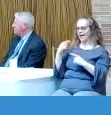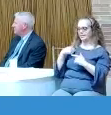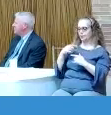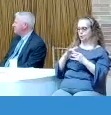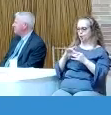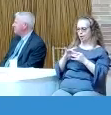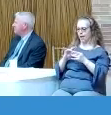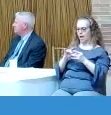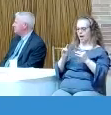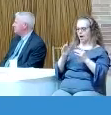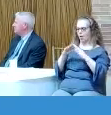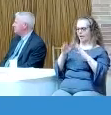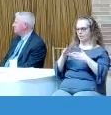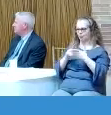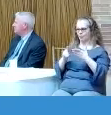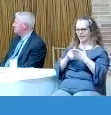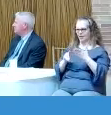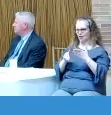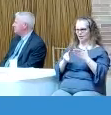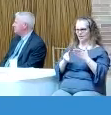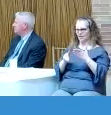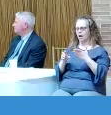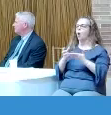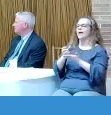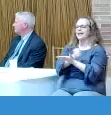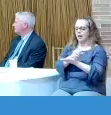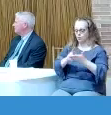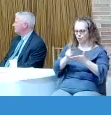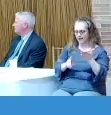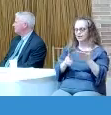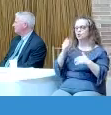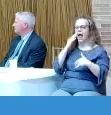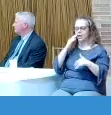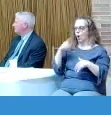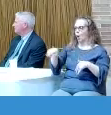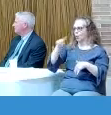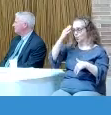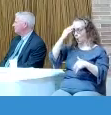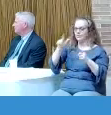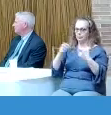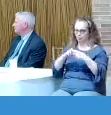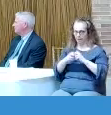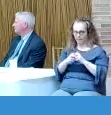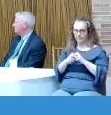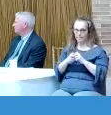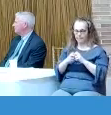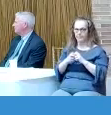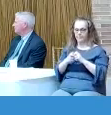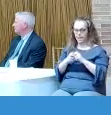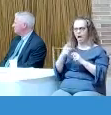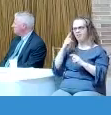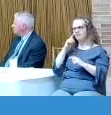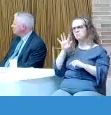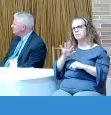income discrimination I know you talked about this yesterday I know you know what it is I know you know that it's a huge problem I think about